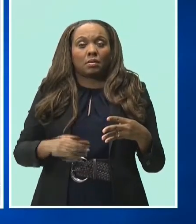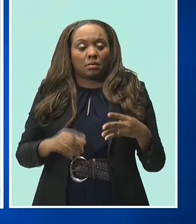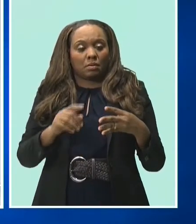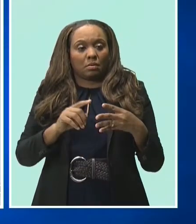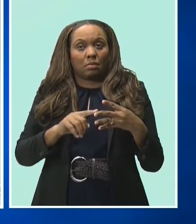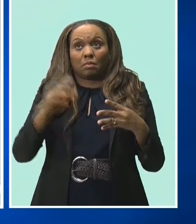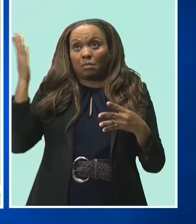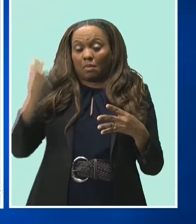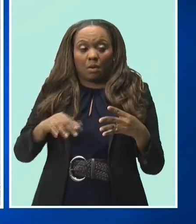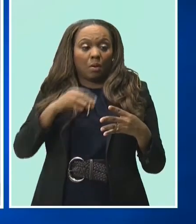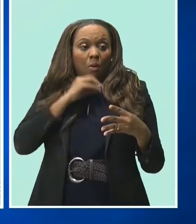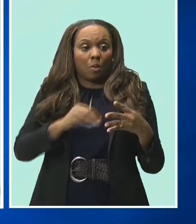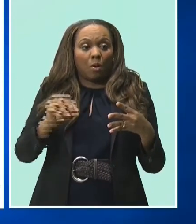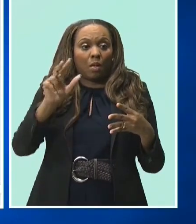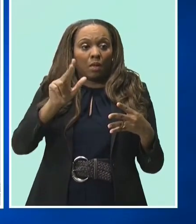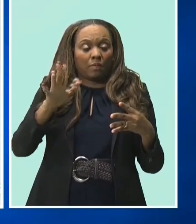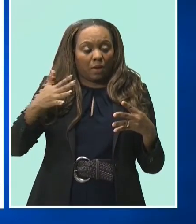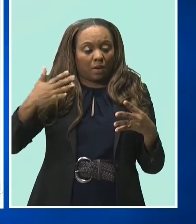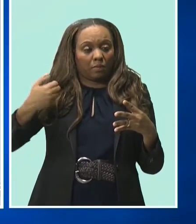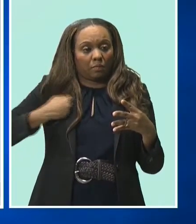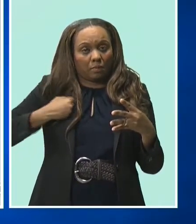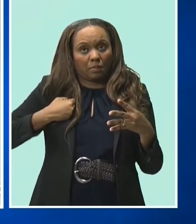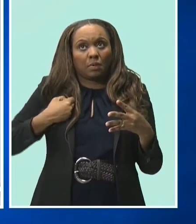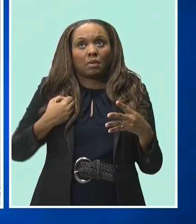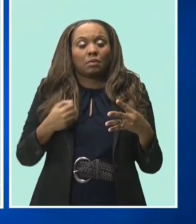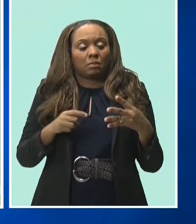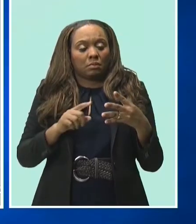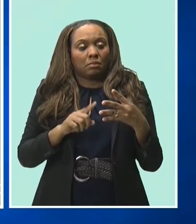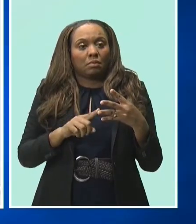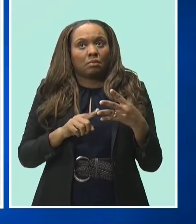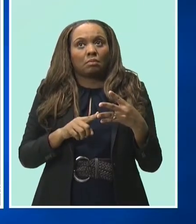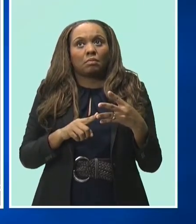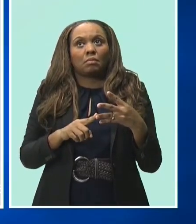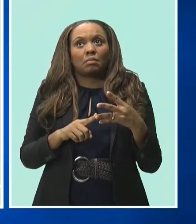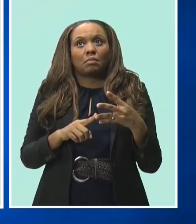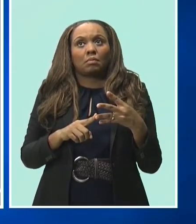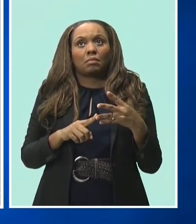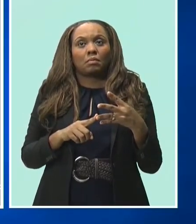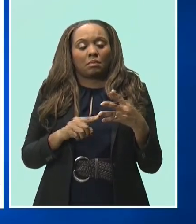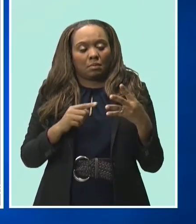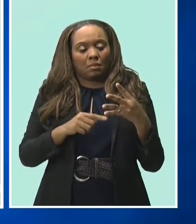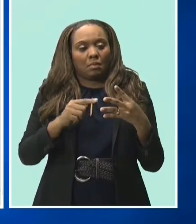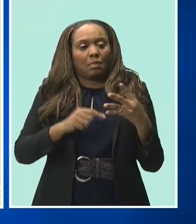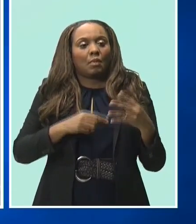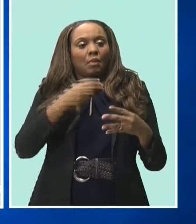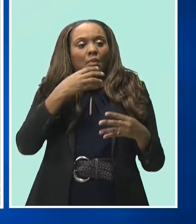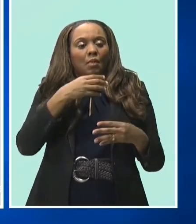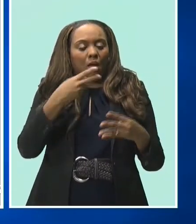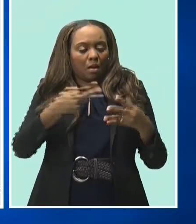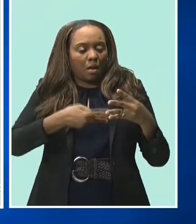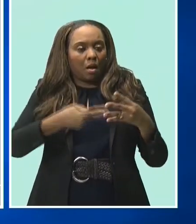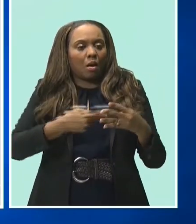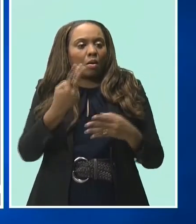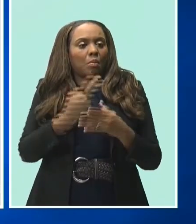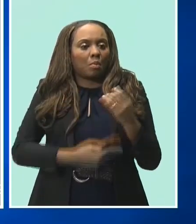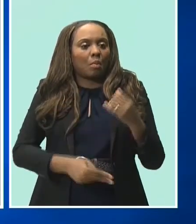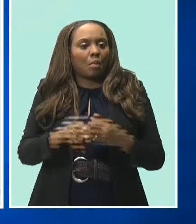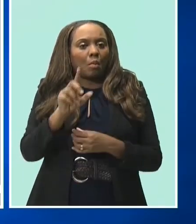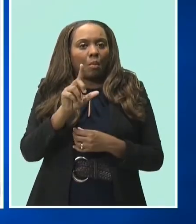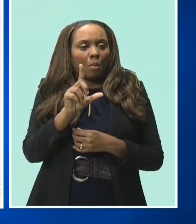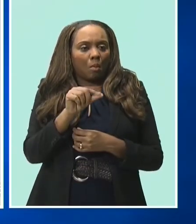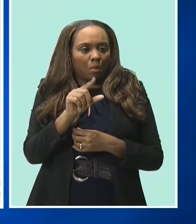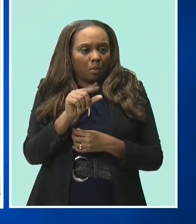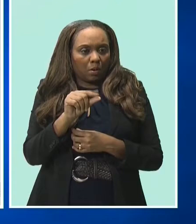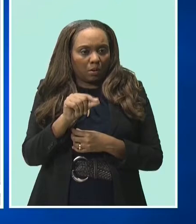25-year-old ABDF Lance Corporal Shaquille Thomas, also from Sweets, as well as 2 20-year-old ABDF privates, Armal Warner of